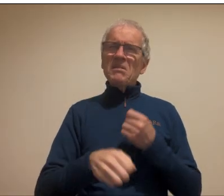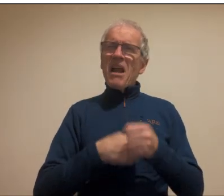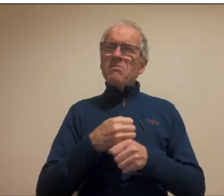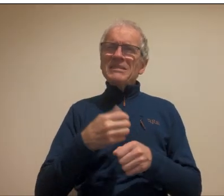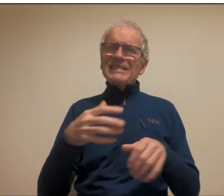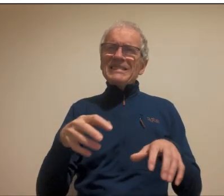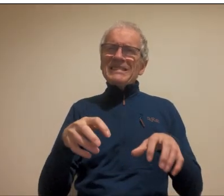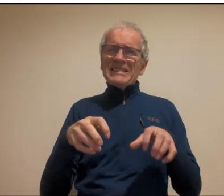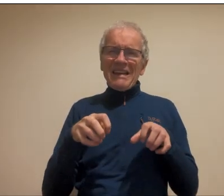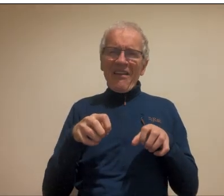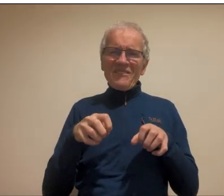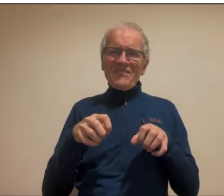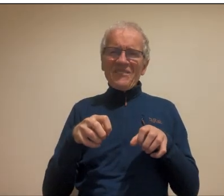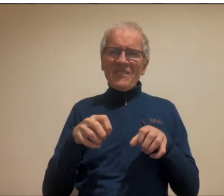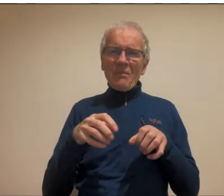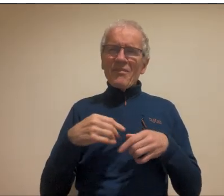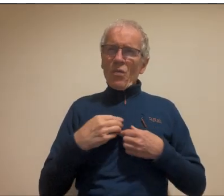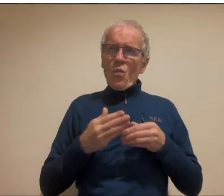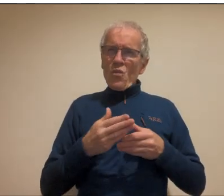muscle.